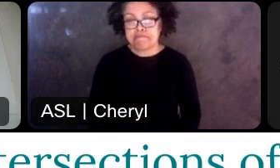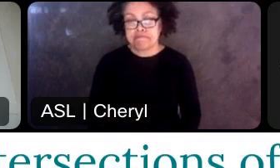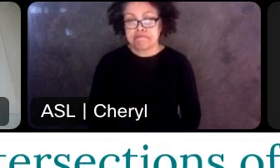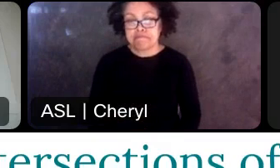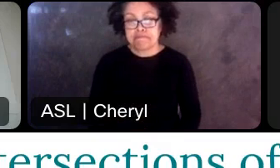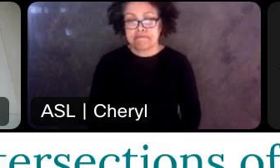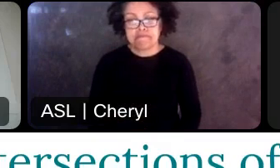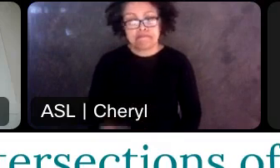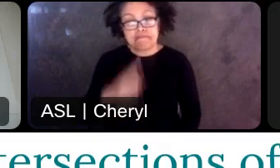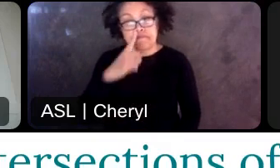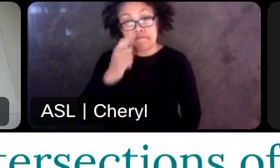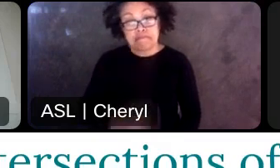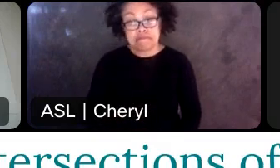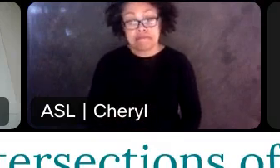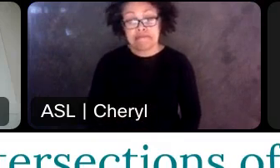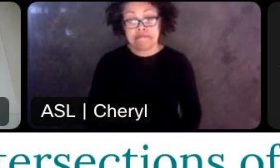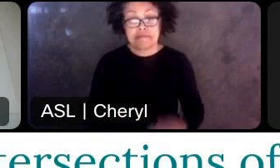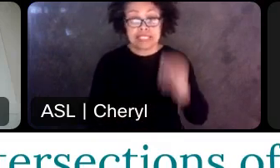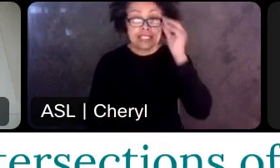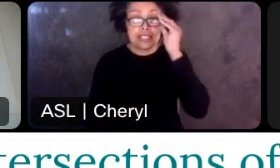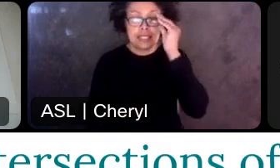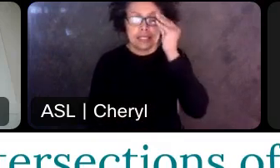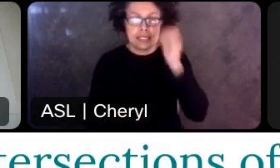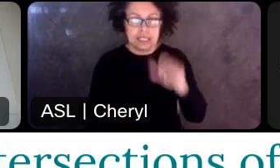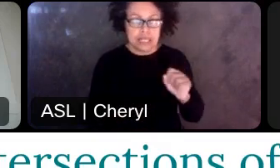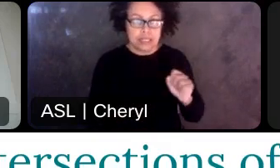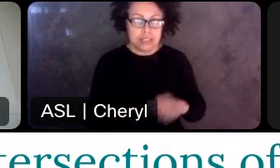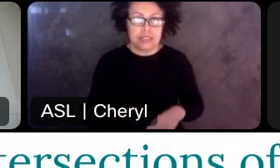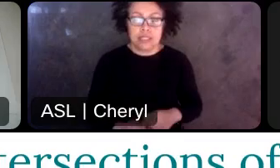So interesting, I think we see is